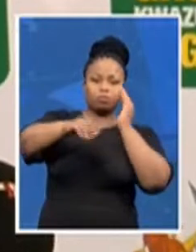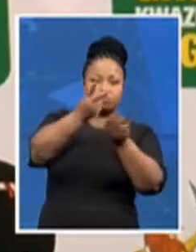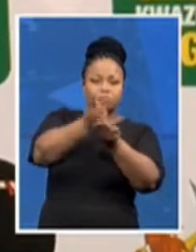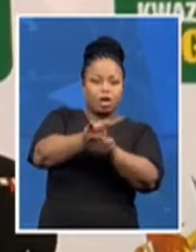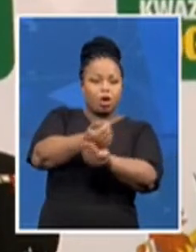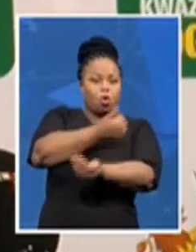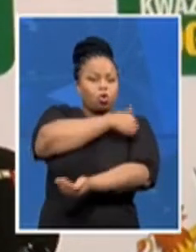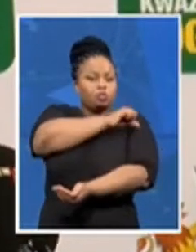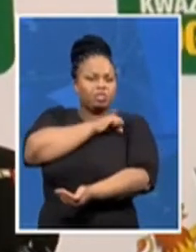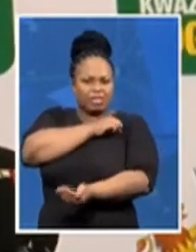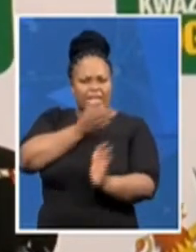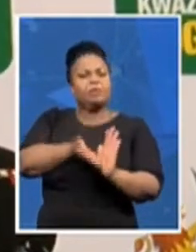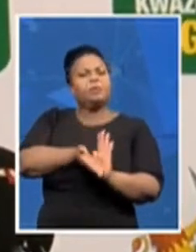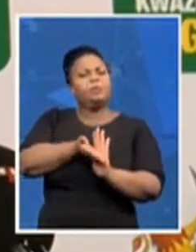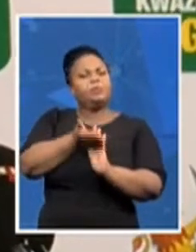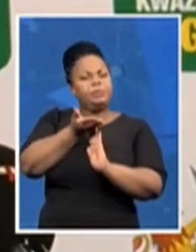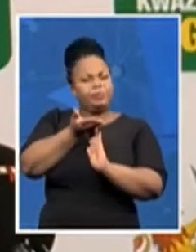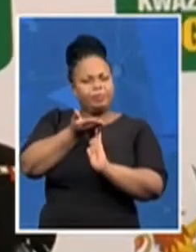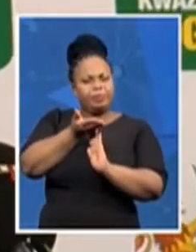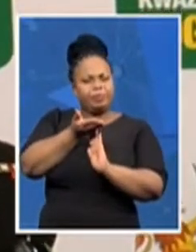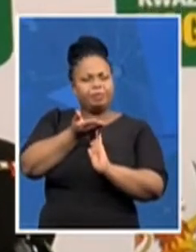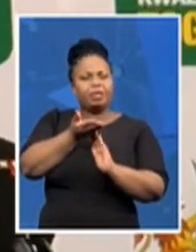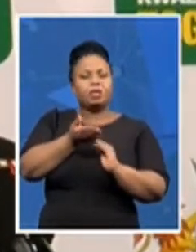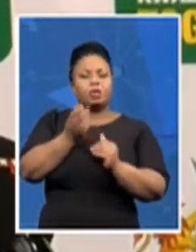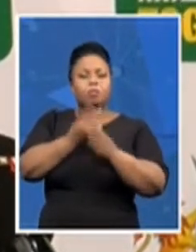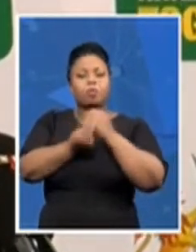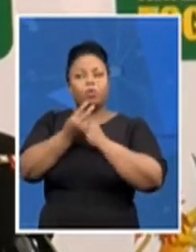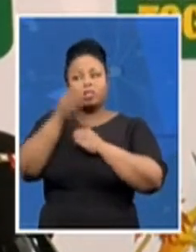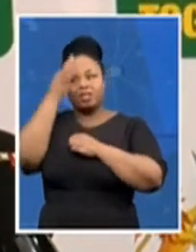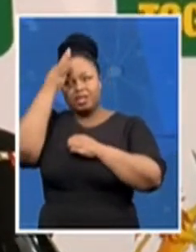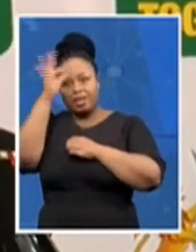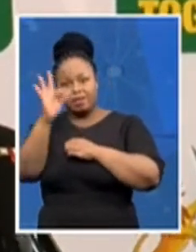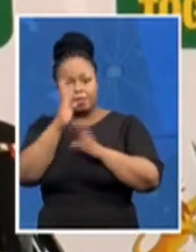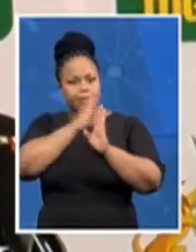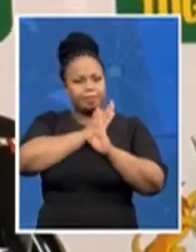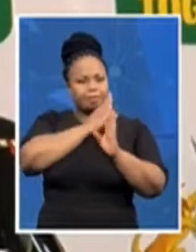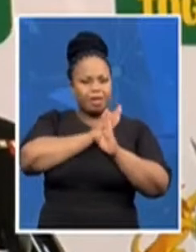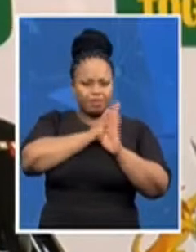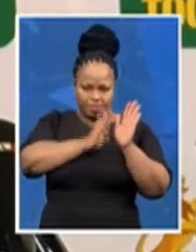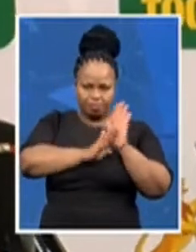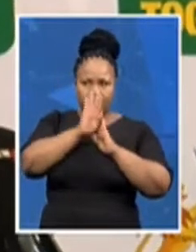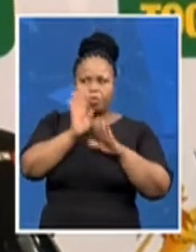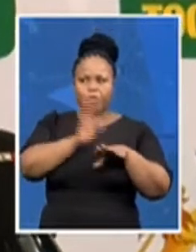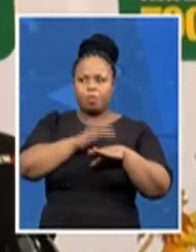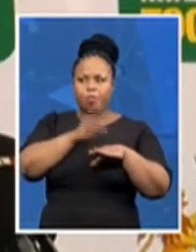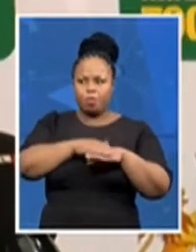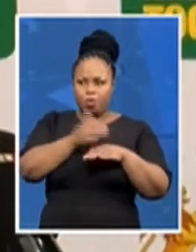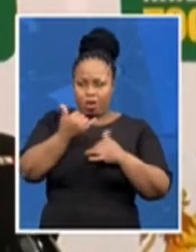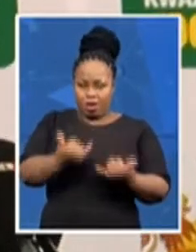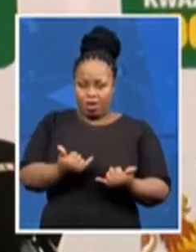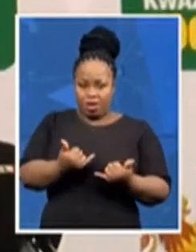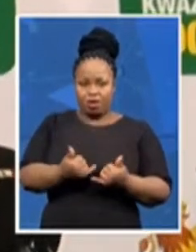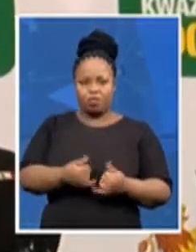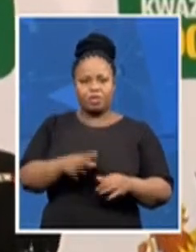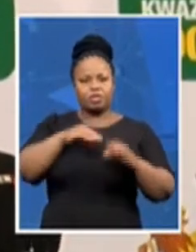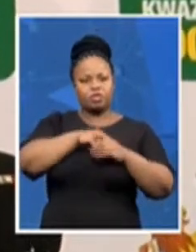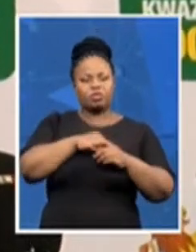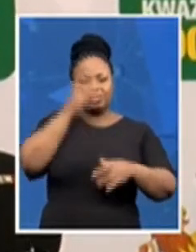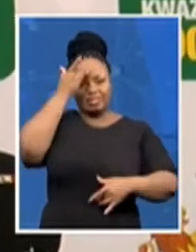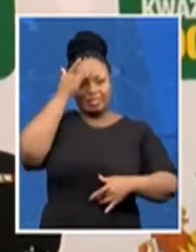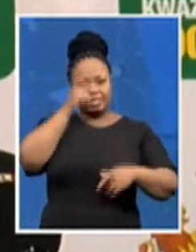both private and public sectors. These include patients in ICU